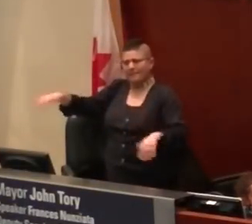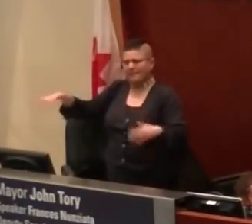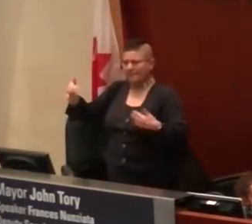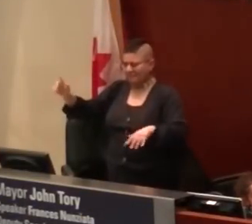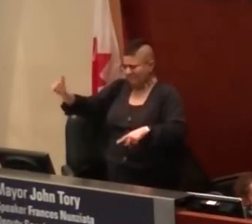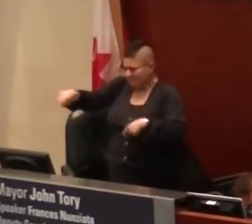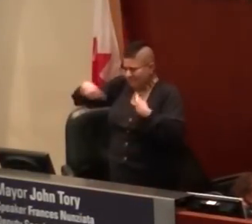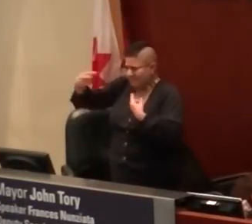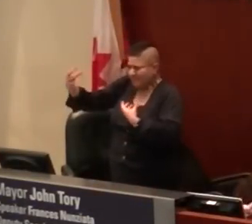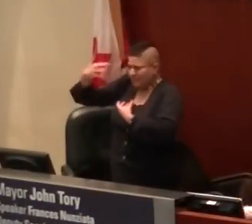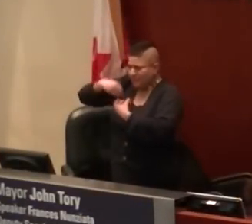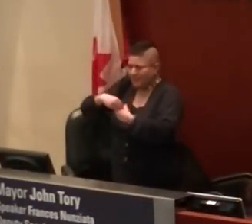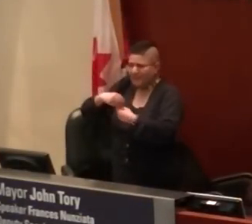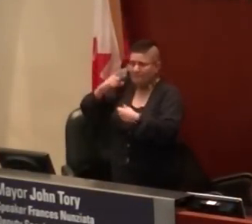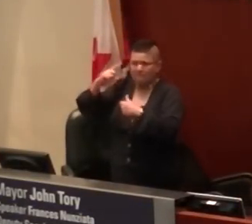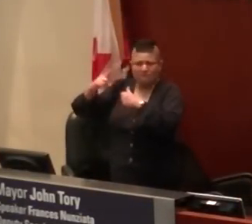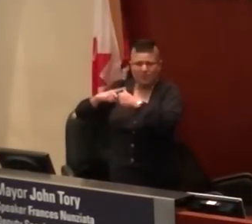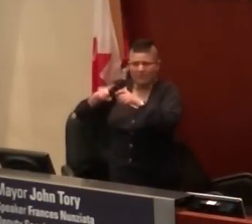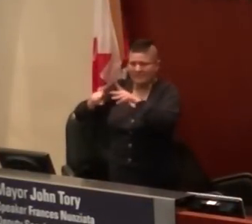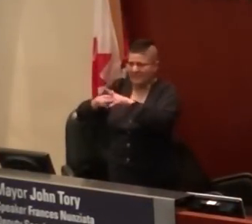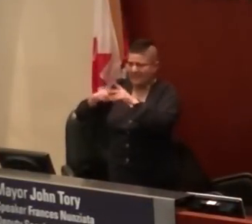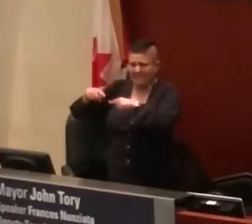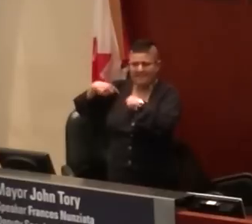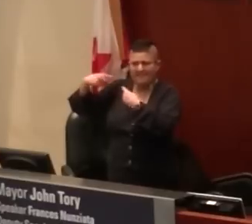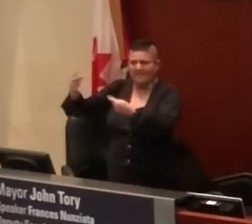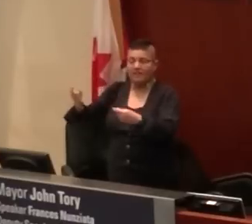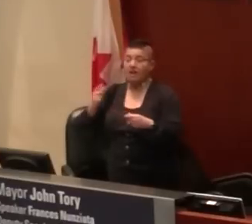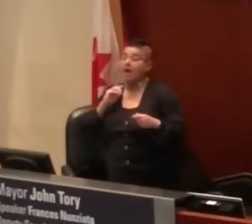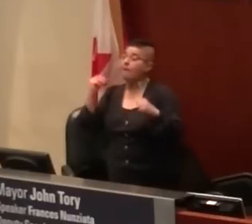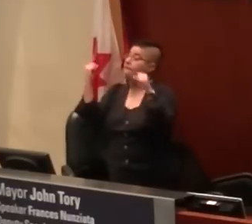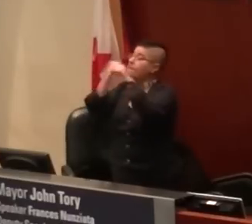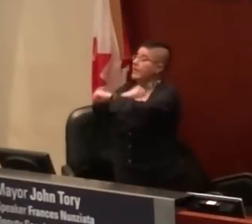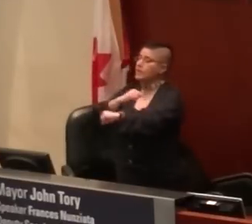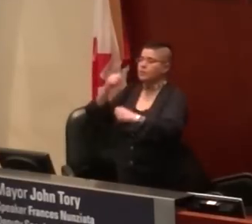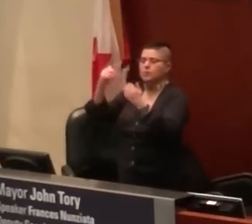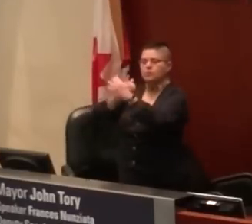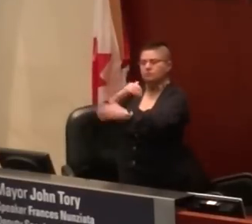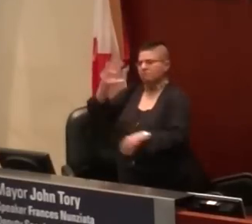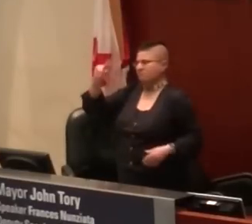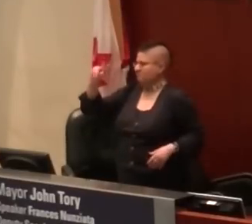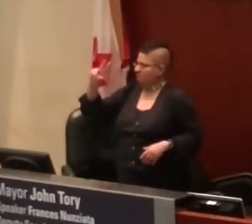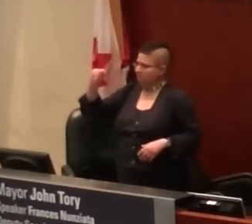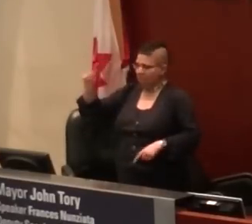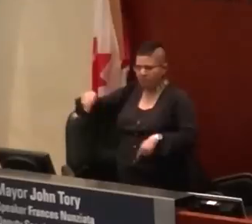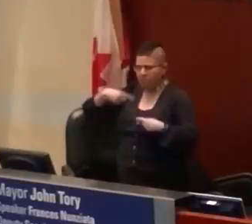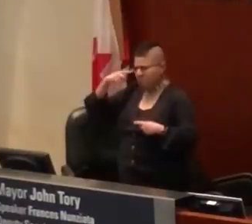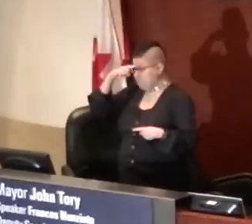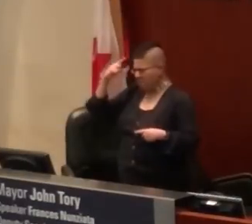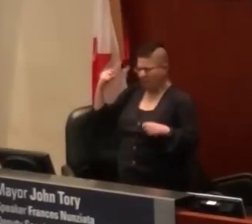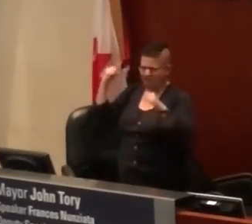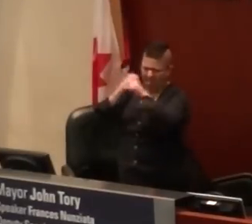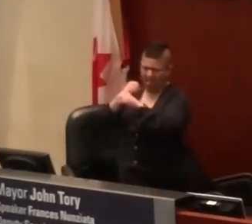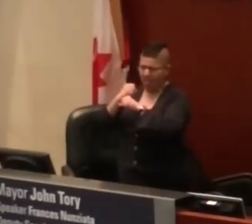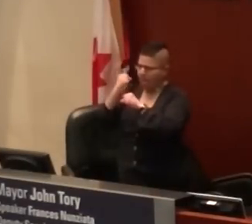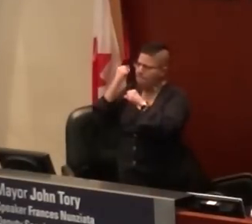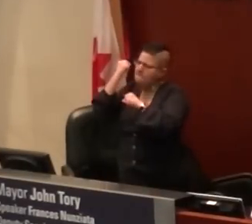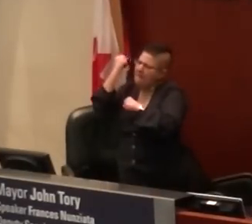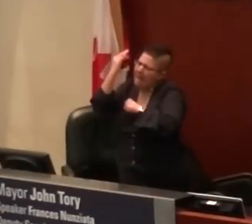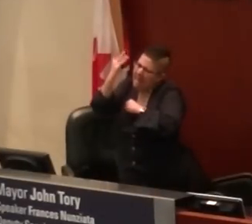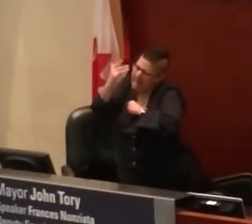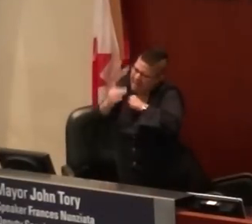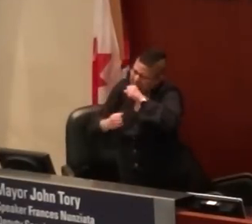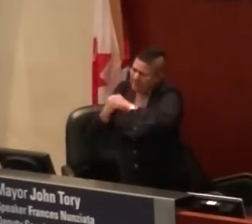been with us in this fight from day one. Our fight is not new. Black activists have been calling for the things that we've been calling for